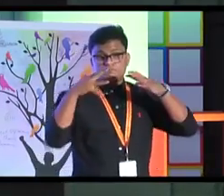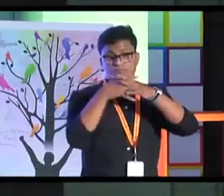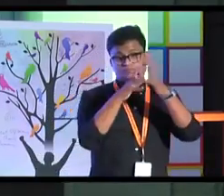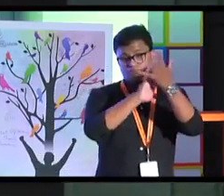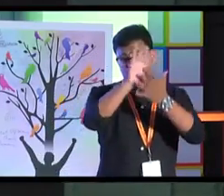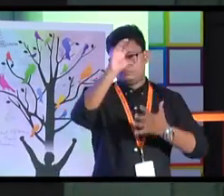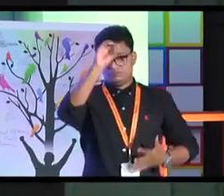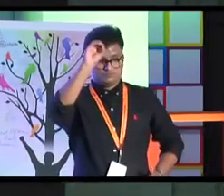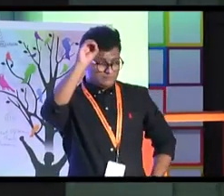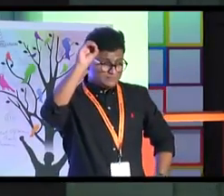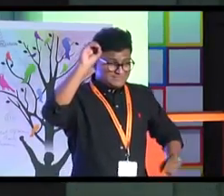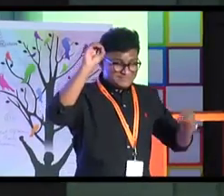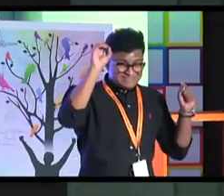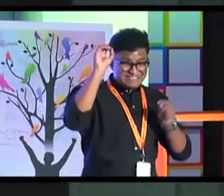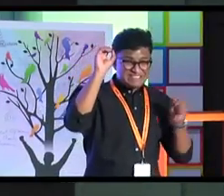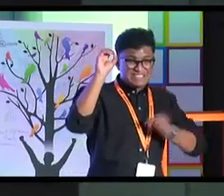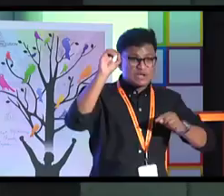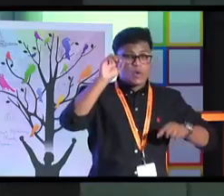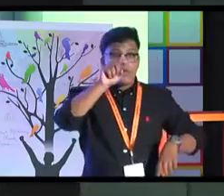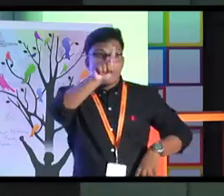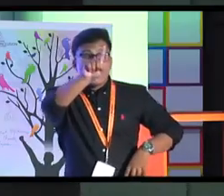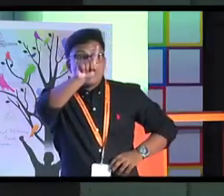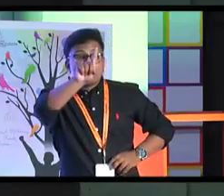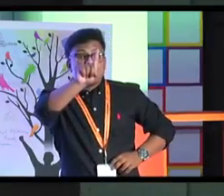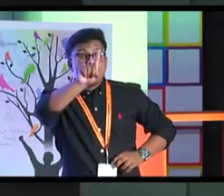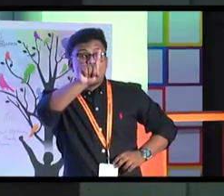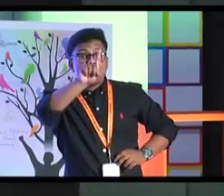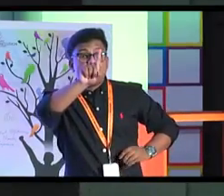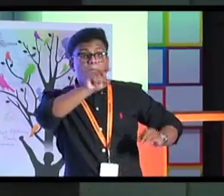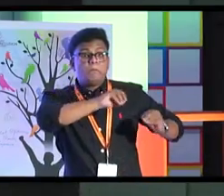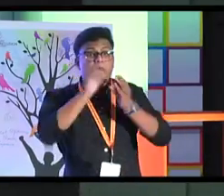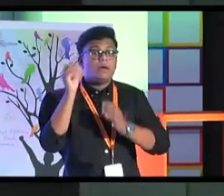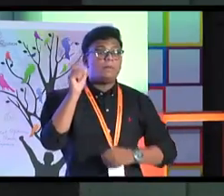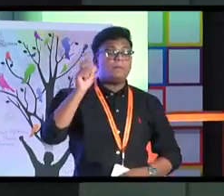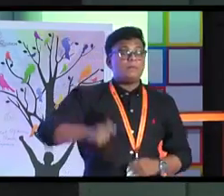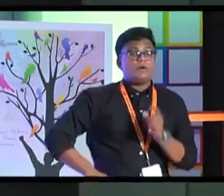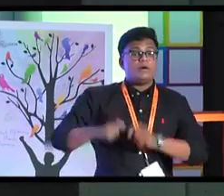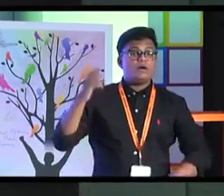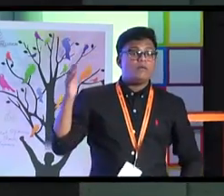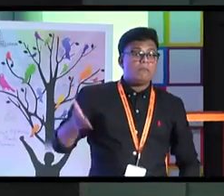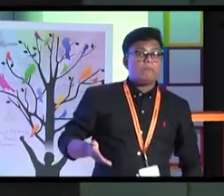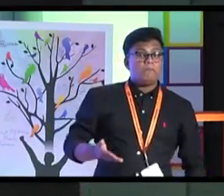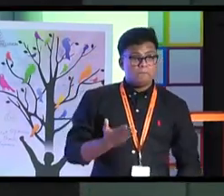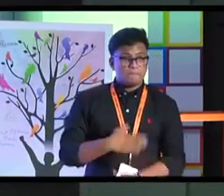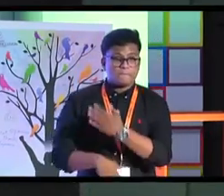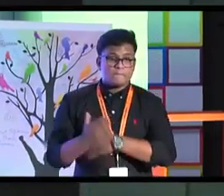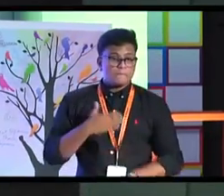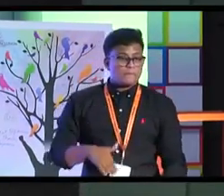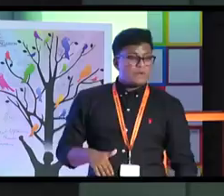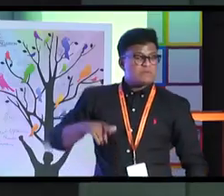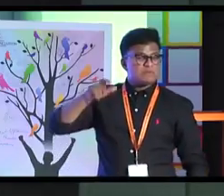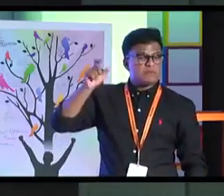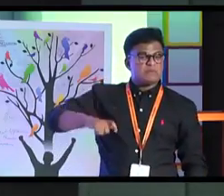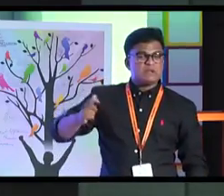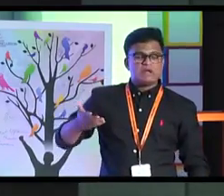population is considered people with disability. Majority of these people are left behind because the world is built around